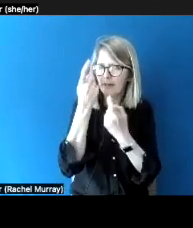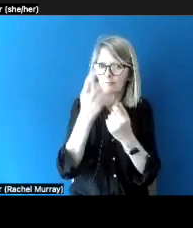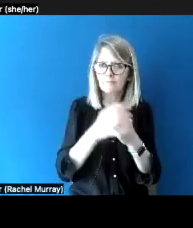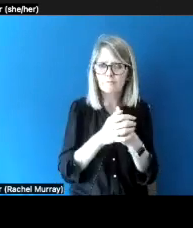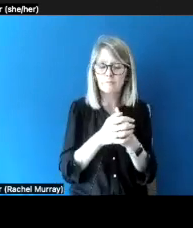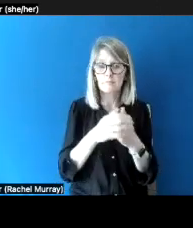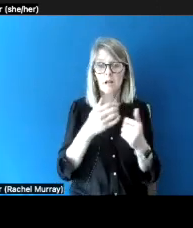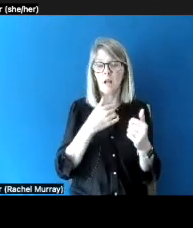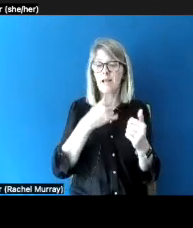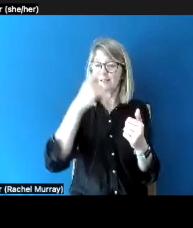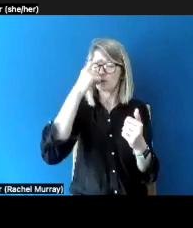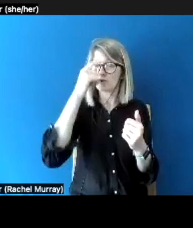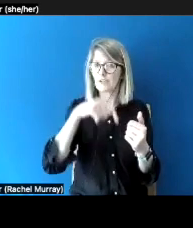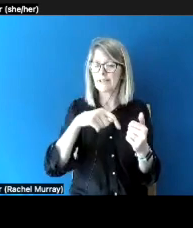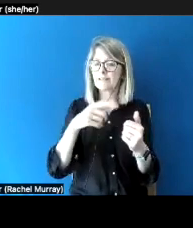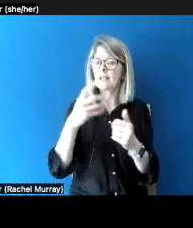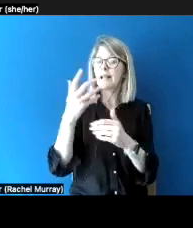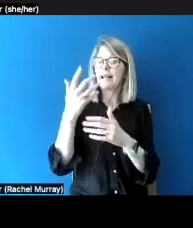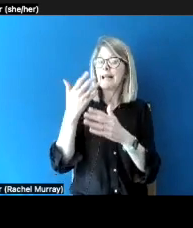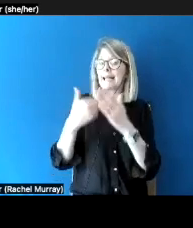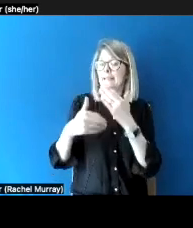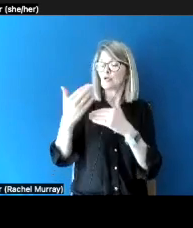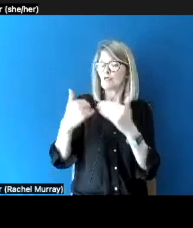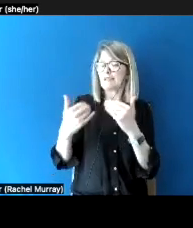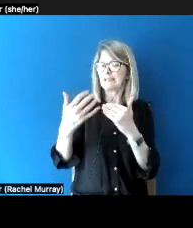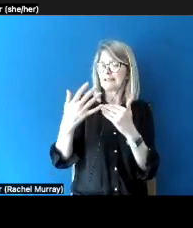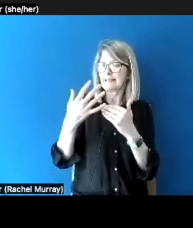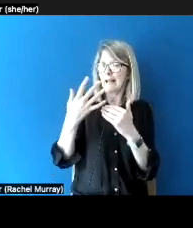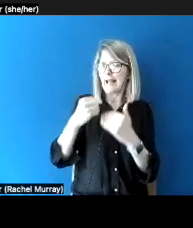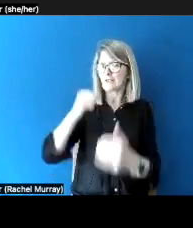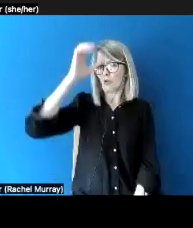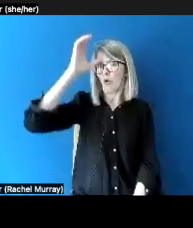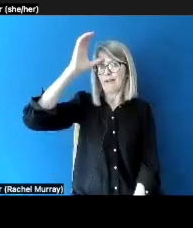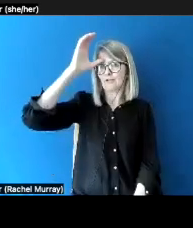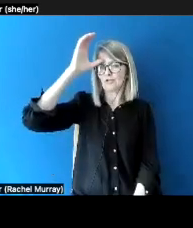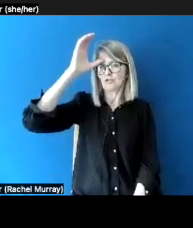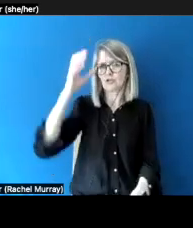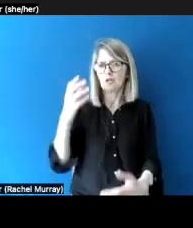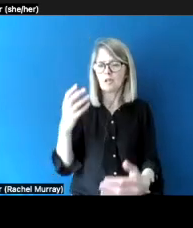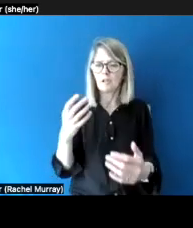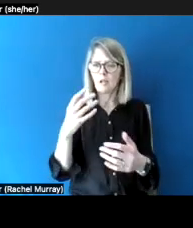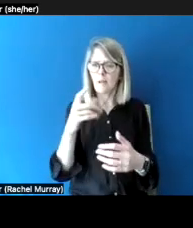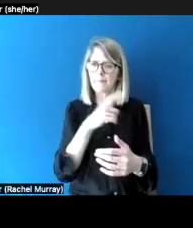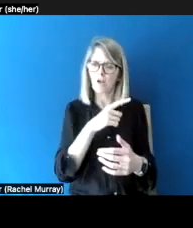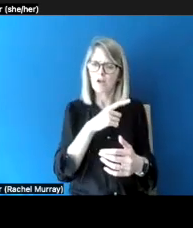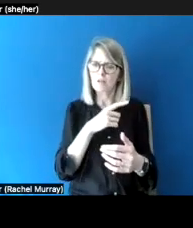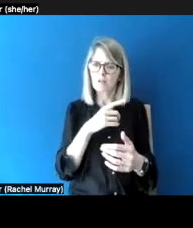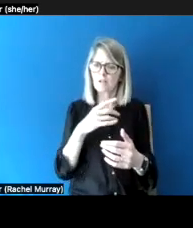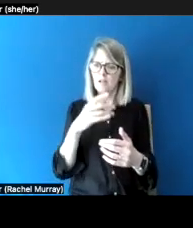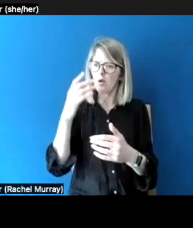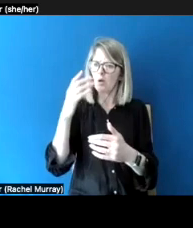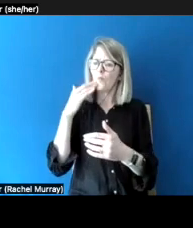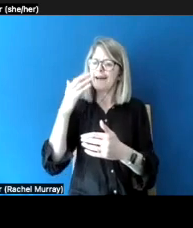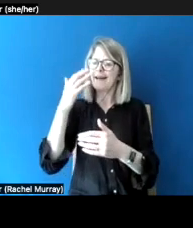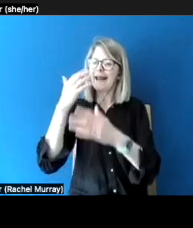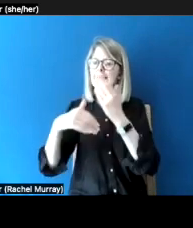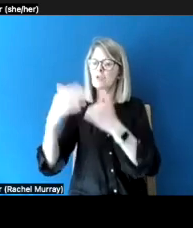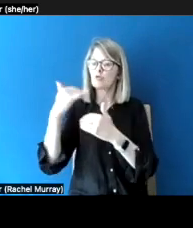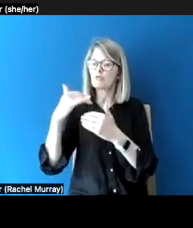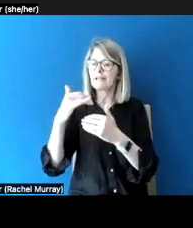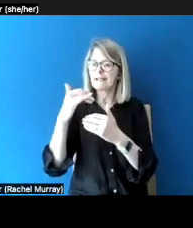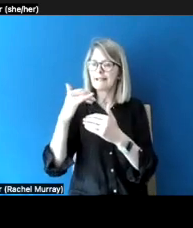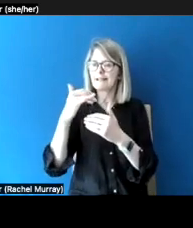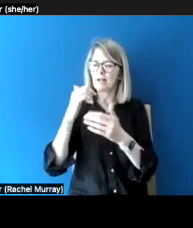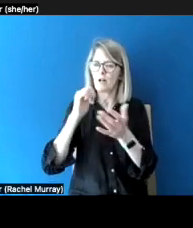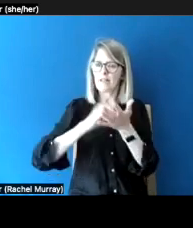that history has knowledge, because when history is understood in the right context,